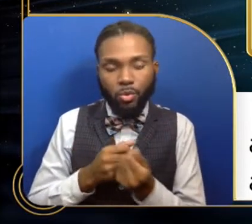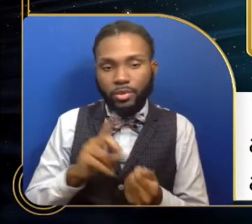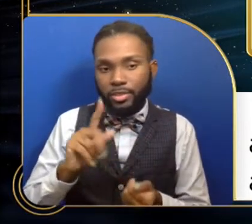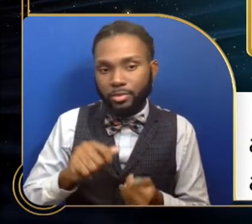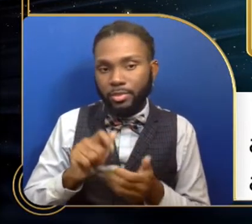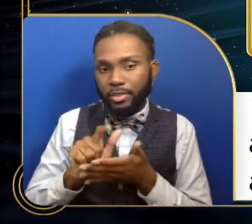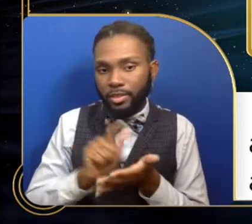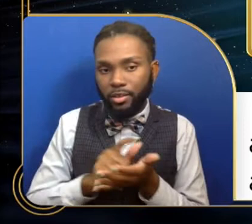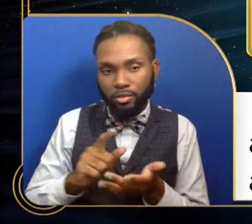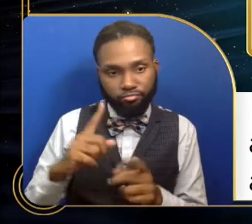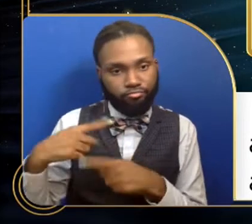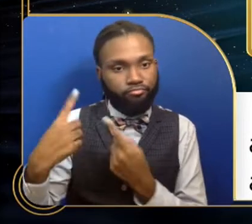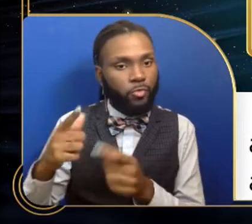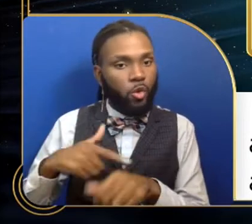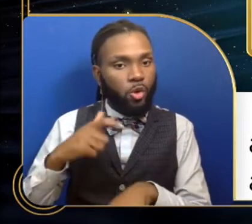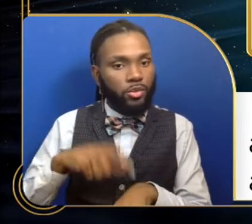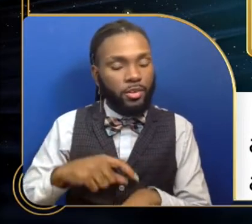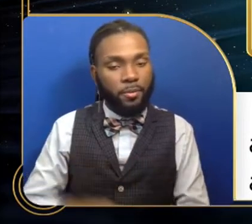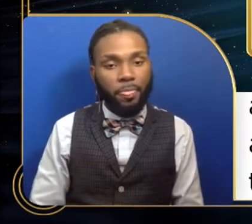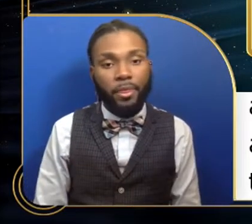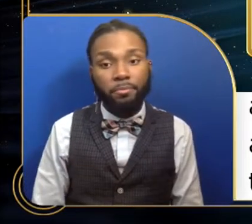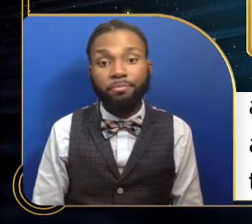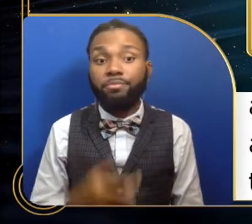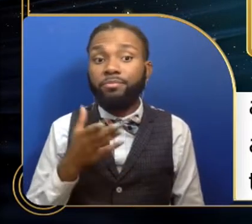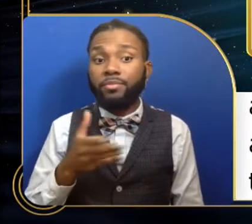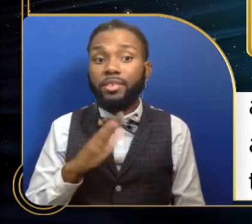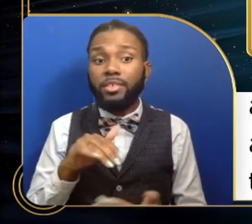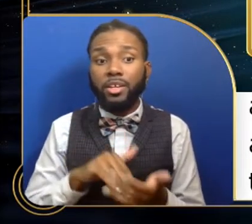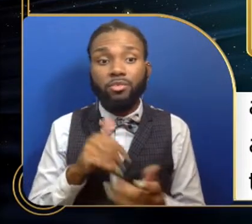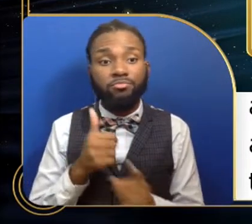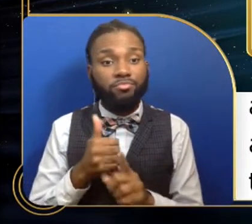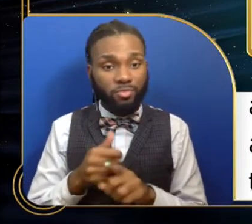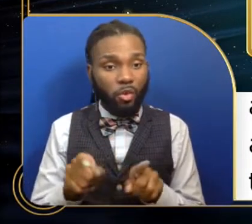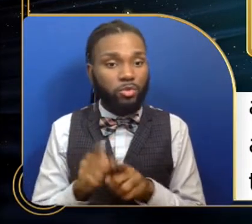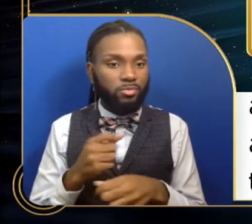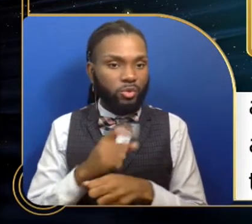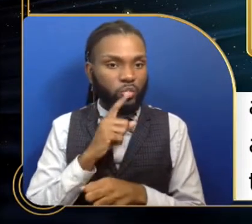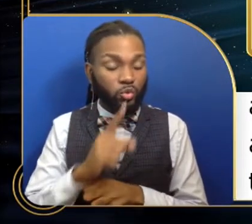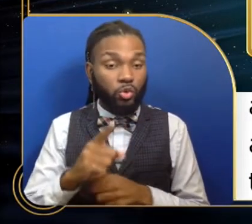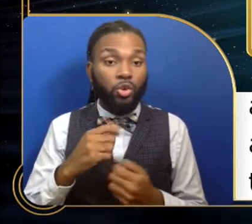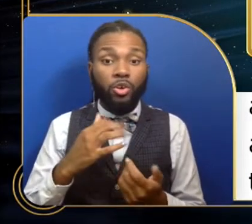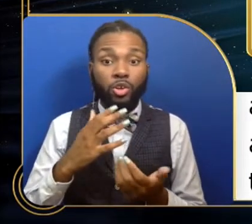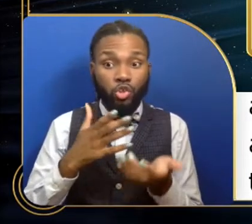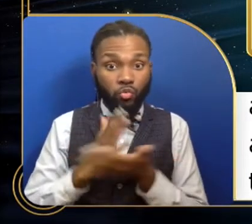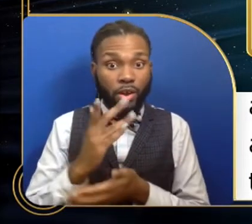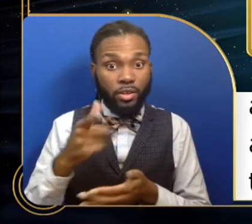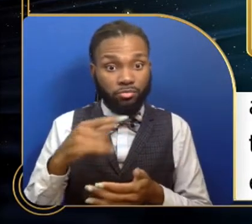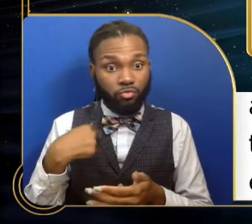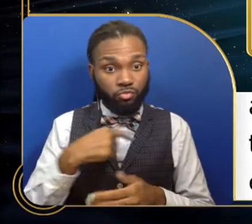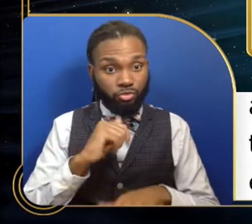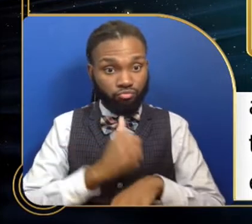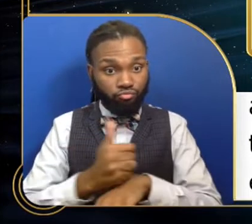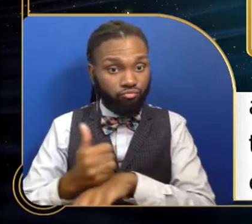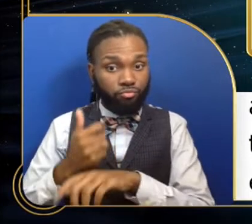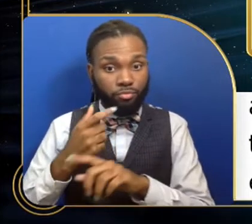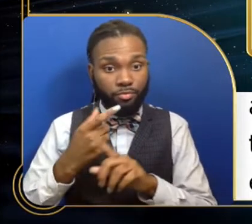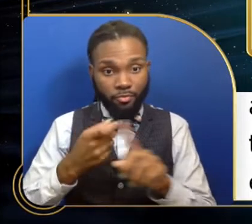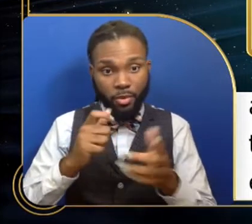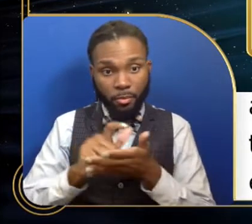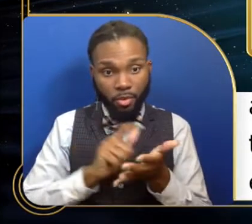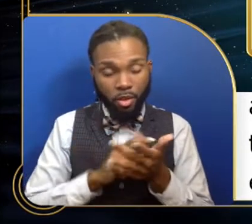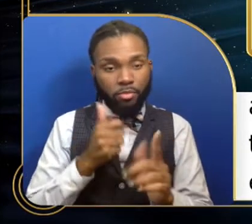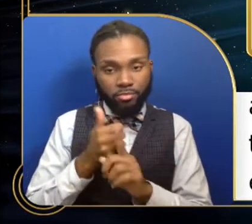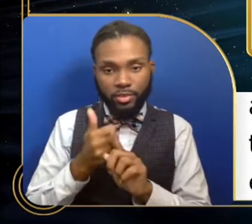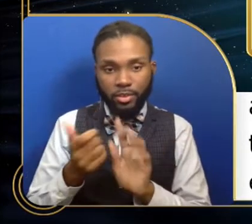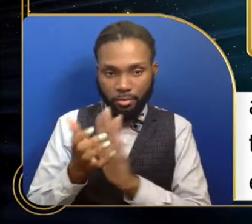long time. The center has also ensured that the rights established by legislation become a reality